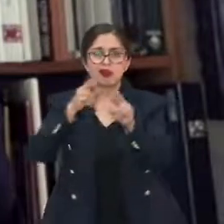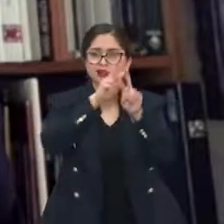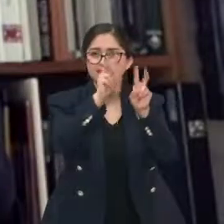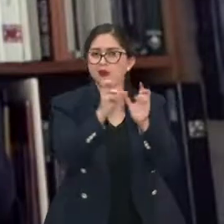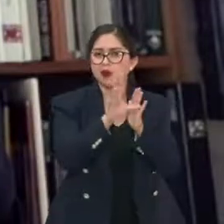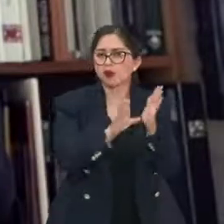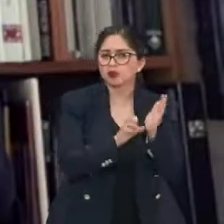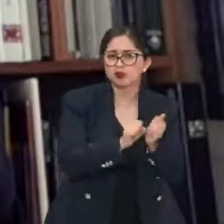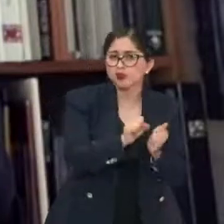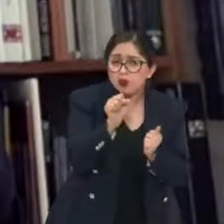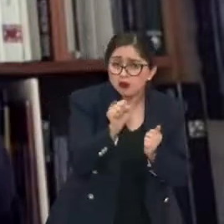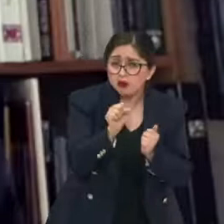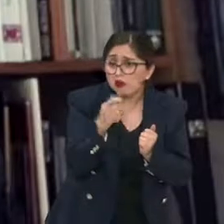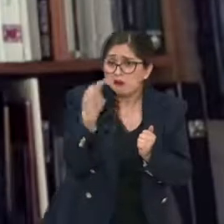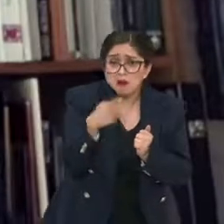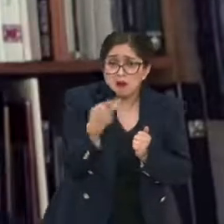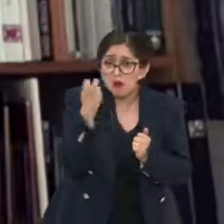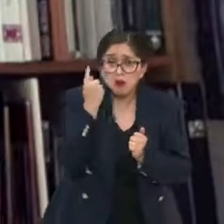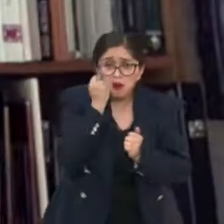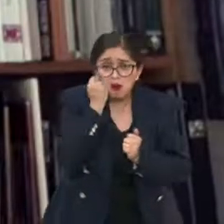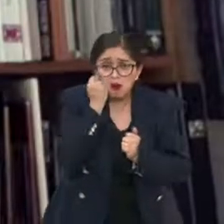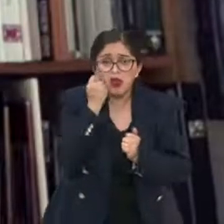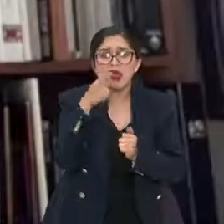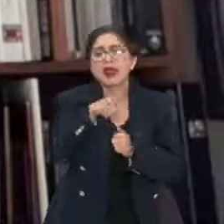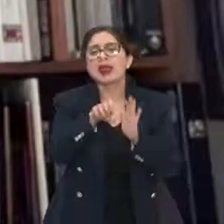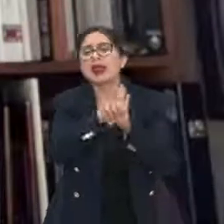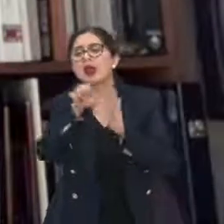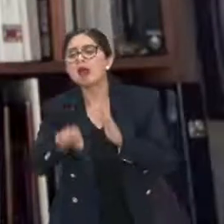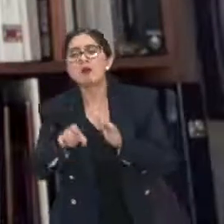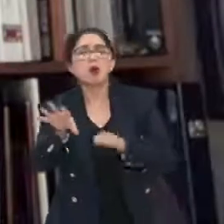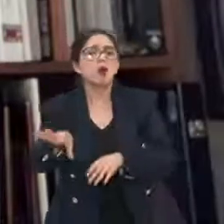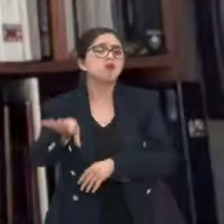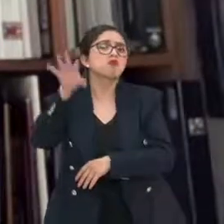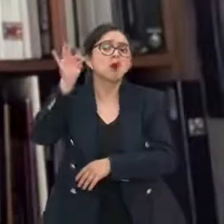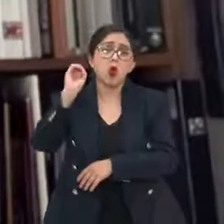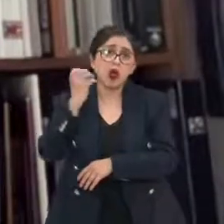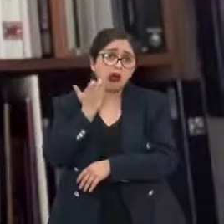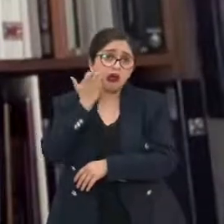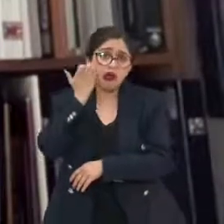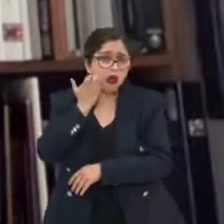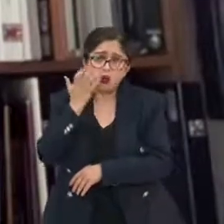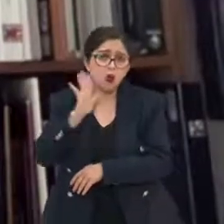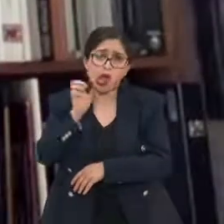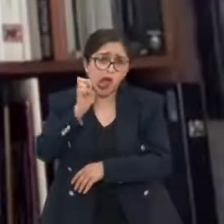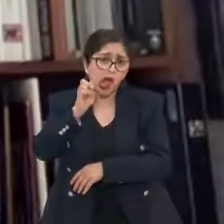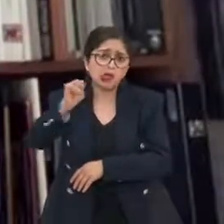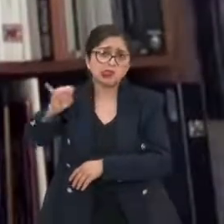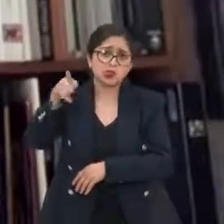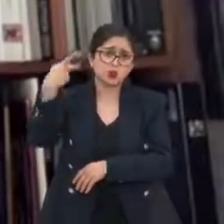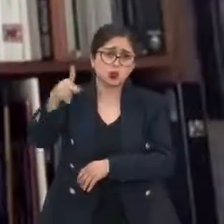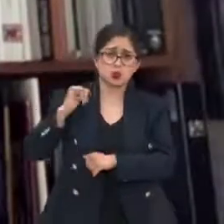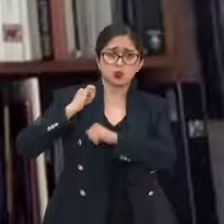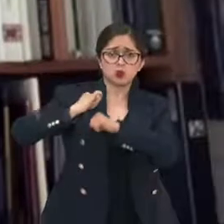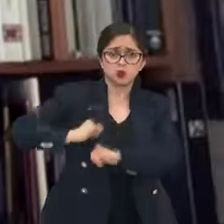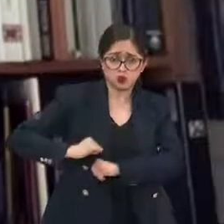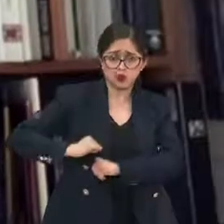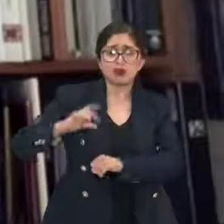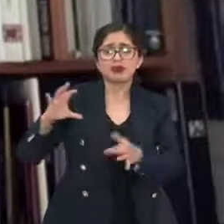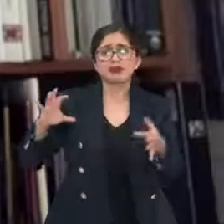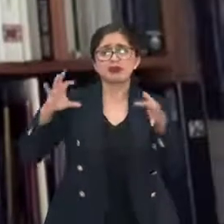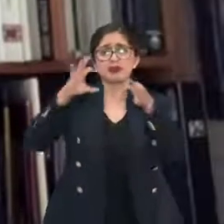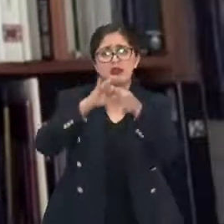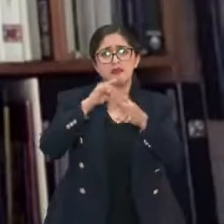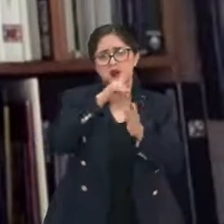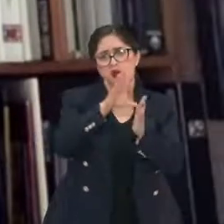broke this constitutional chain. And besides of it, it was set out